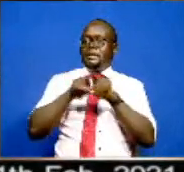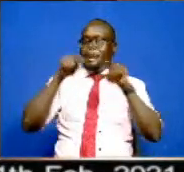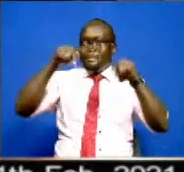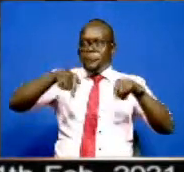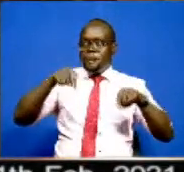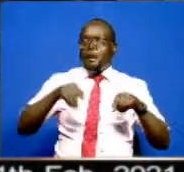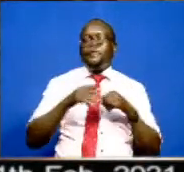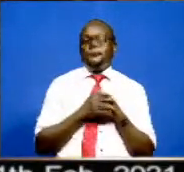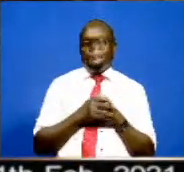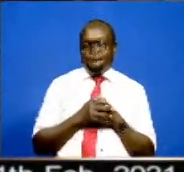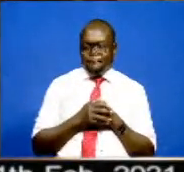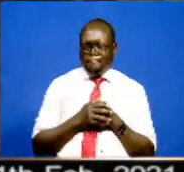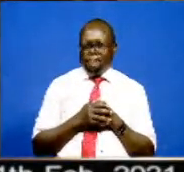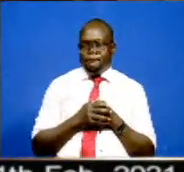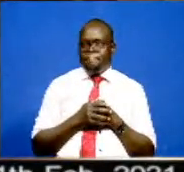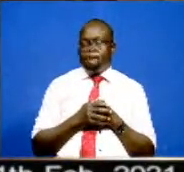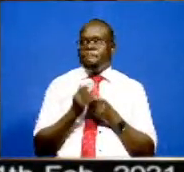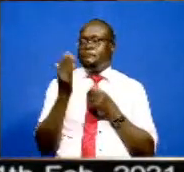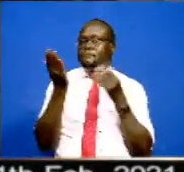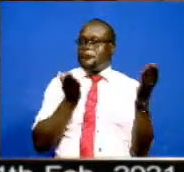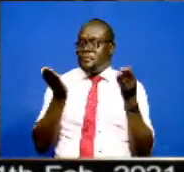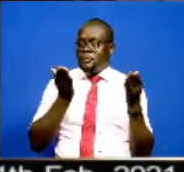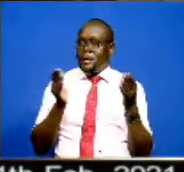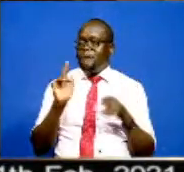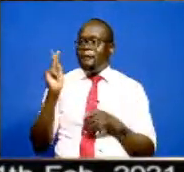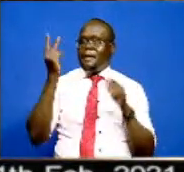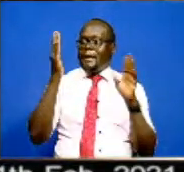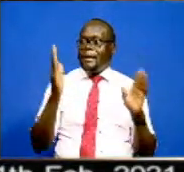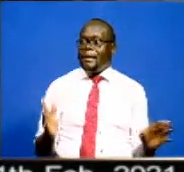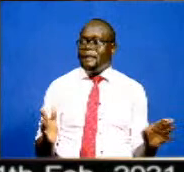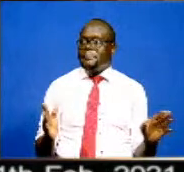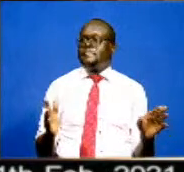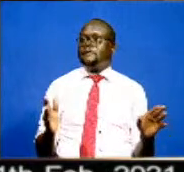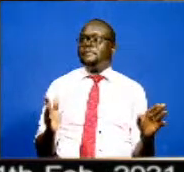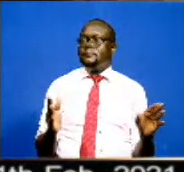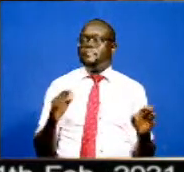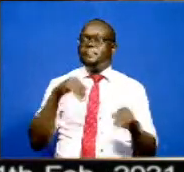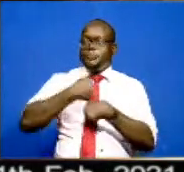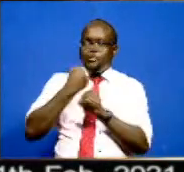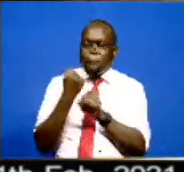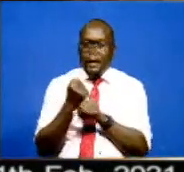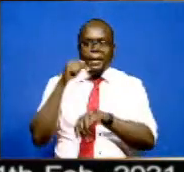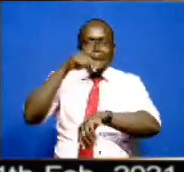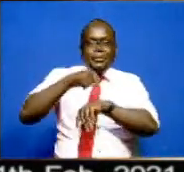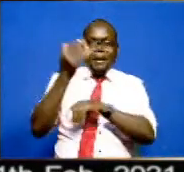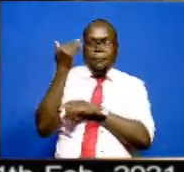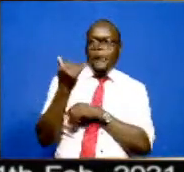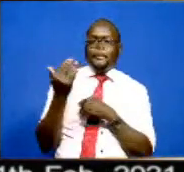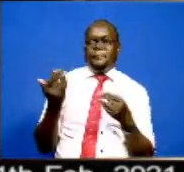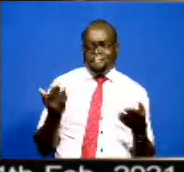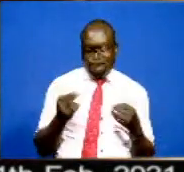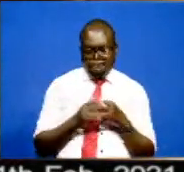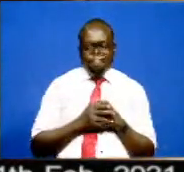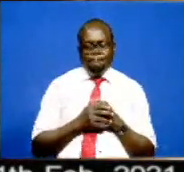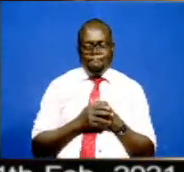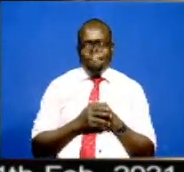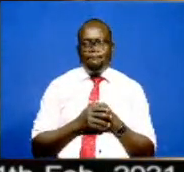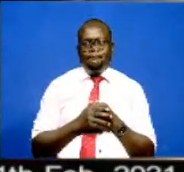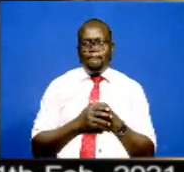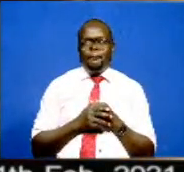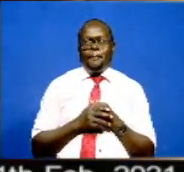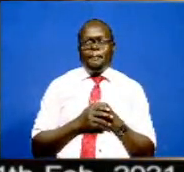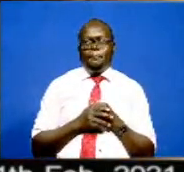when we extend time to serve Kenyans and dedicate time at night, because of